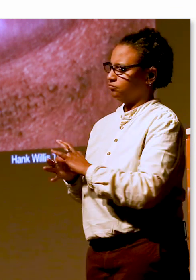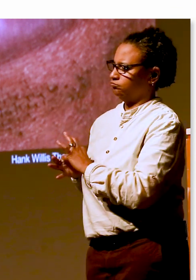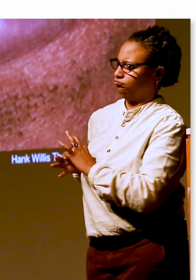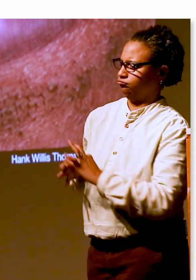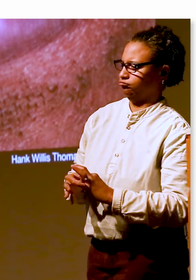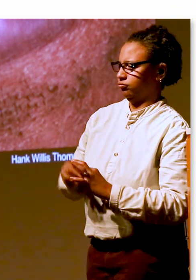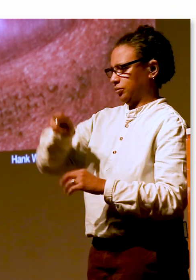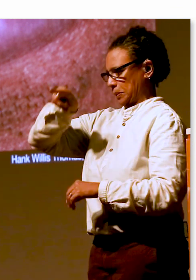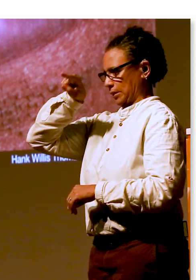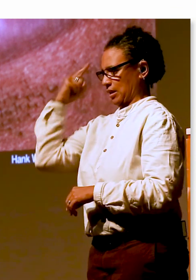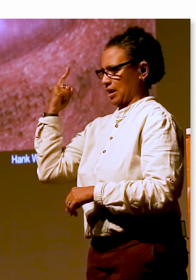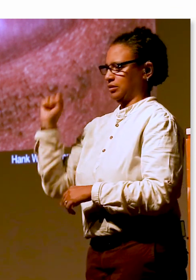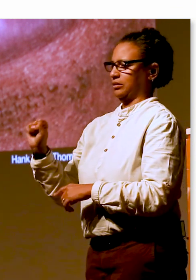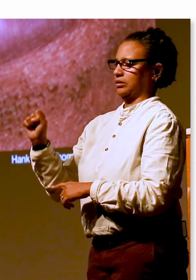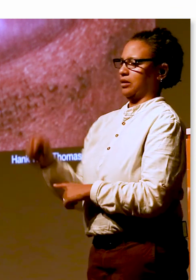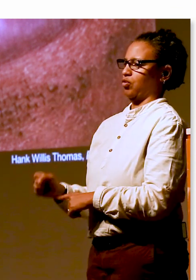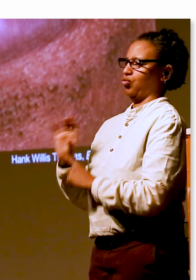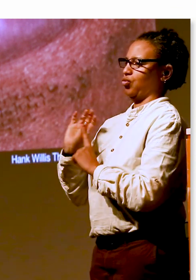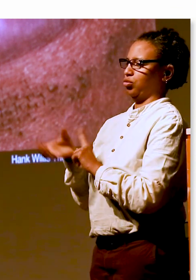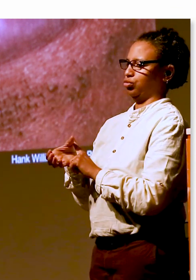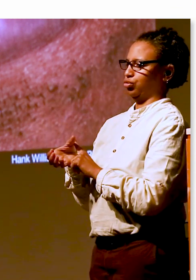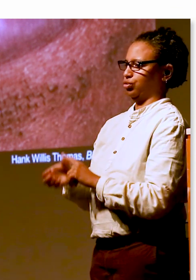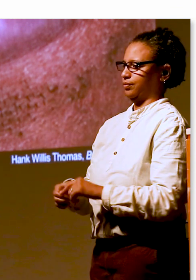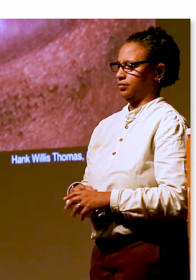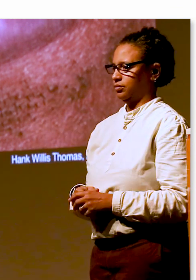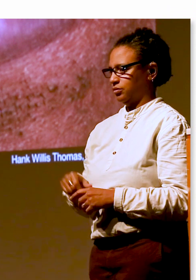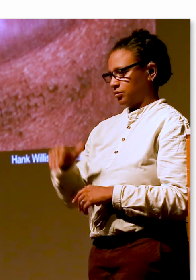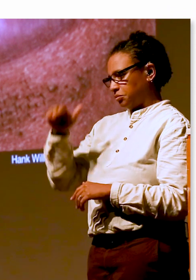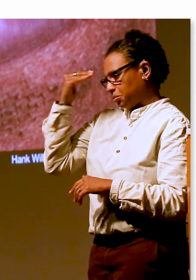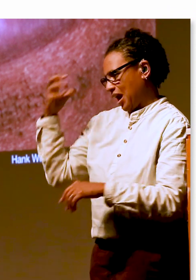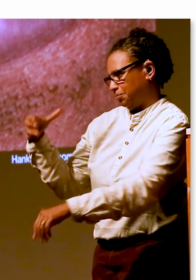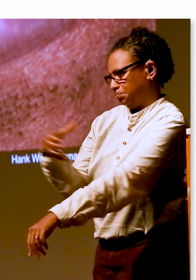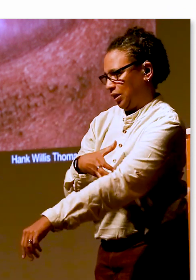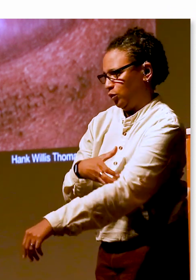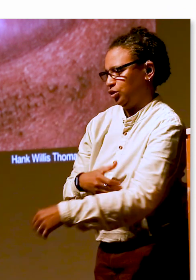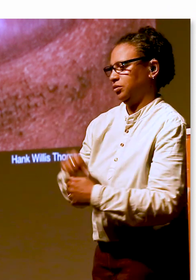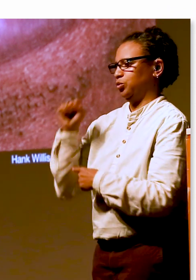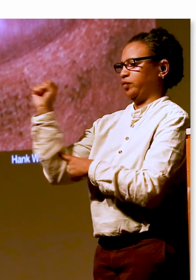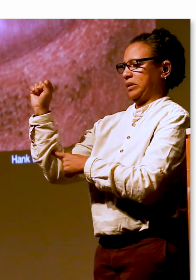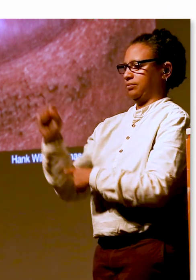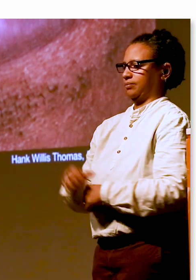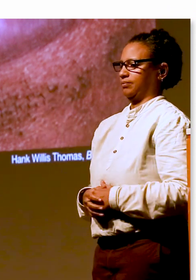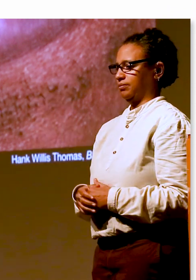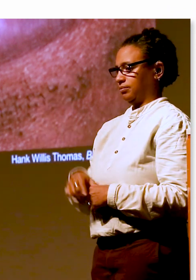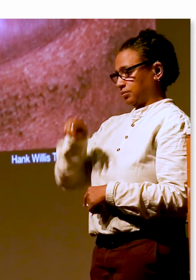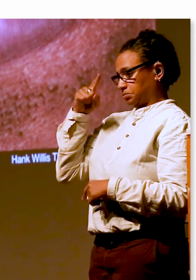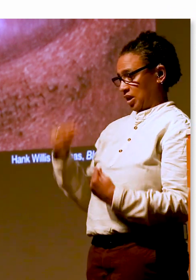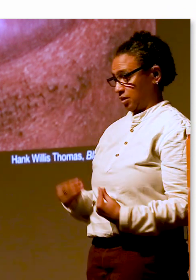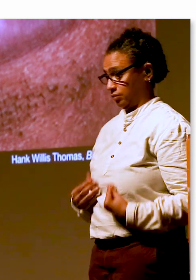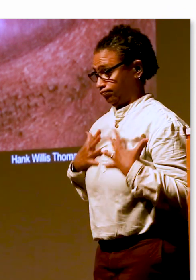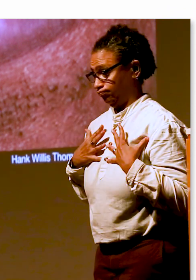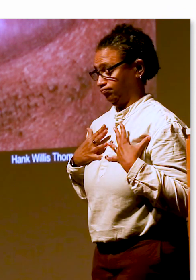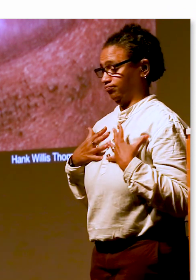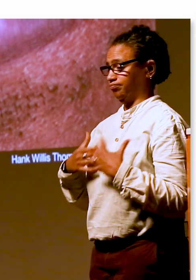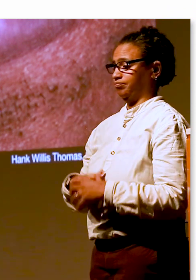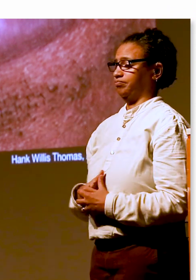of course, to the Black Power movement. It speaks to notes of Black joy. It speaks so much